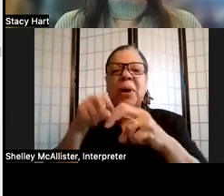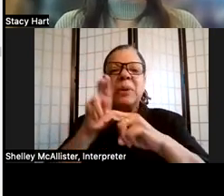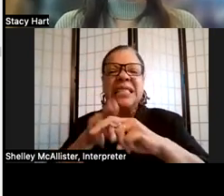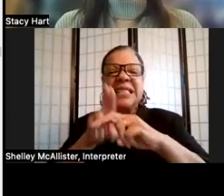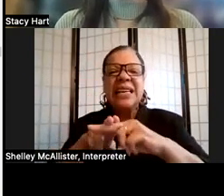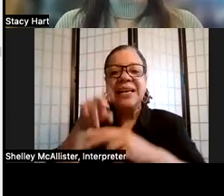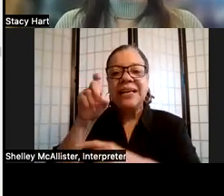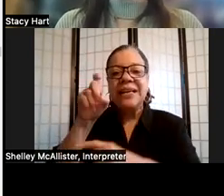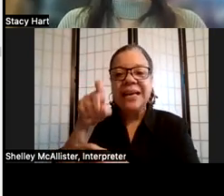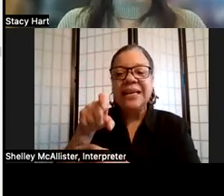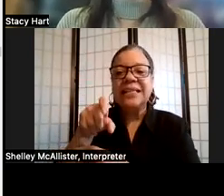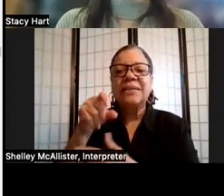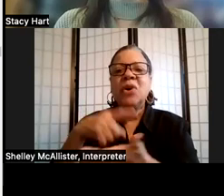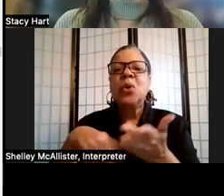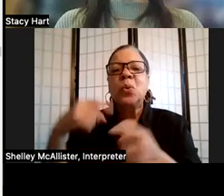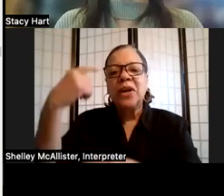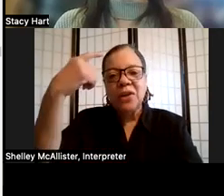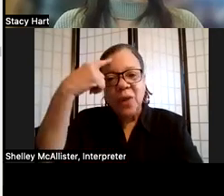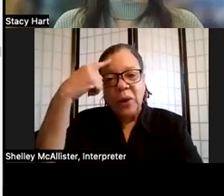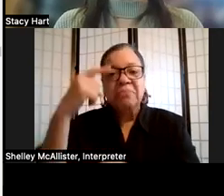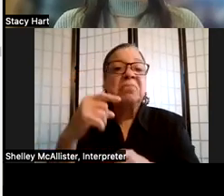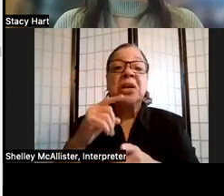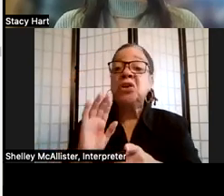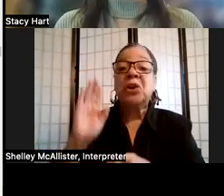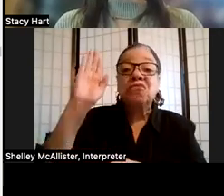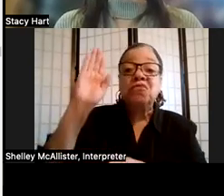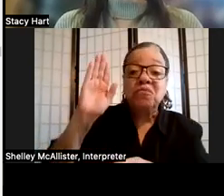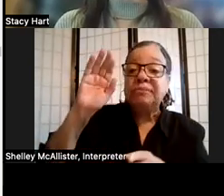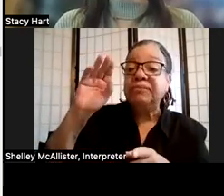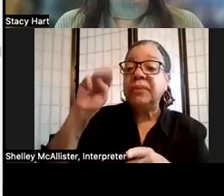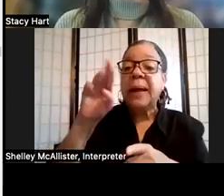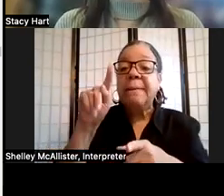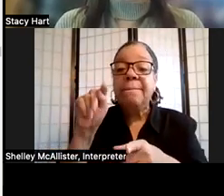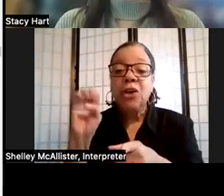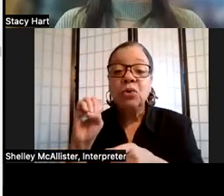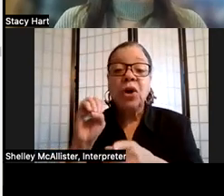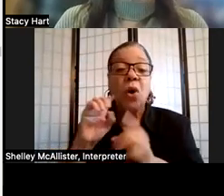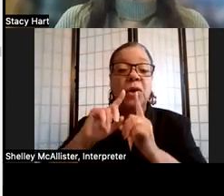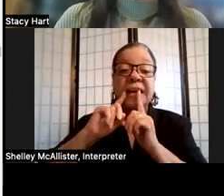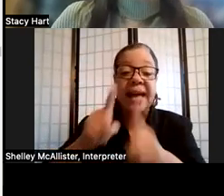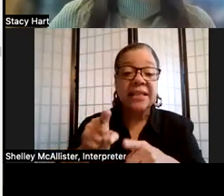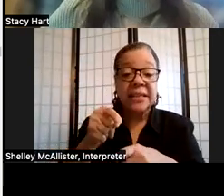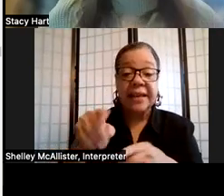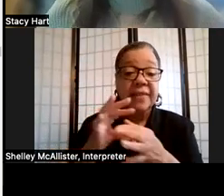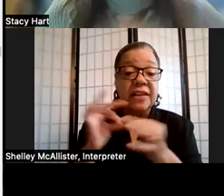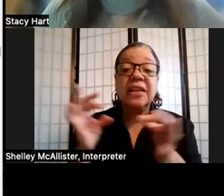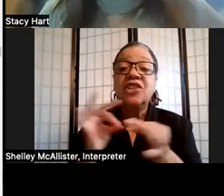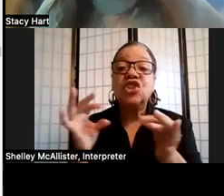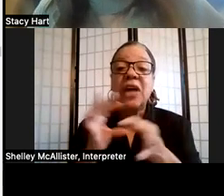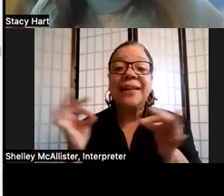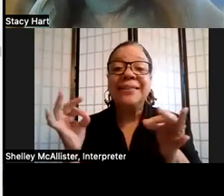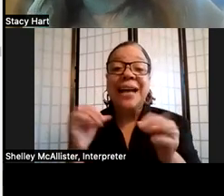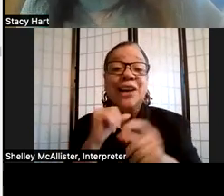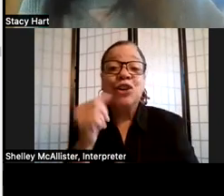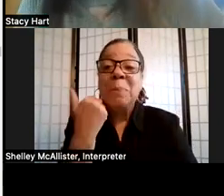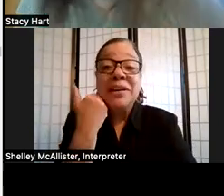What are your thoughts? You can unmute yourself or enter answers in the chat. And don't be